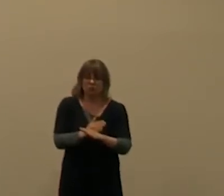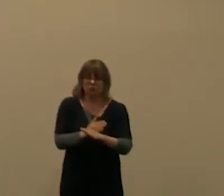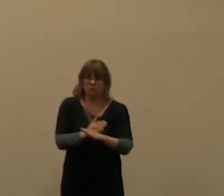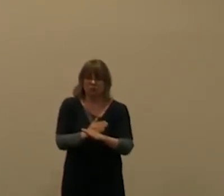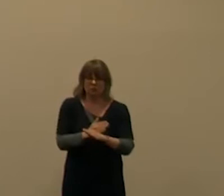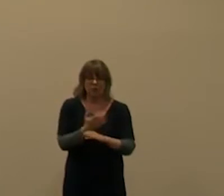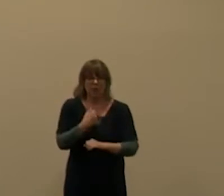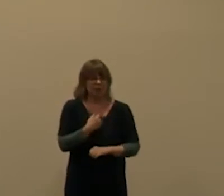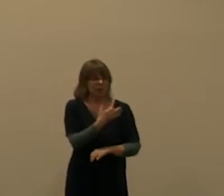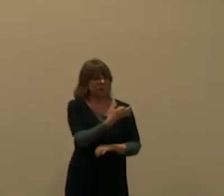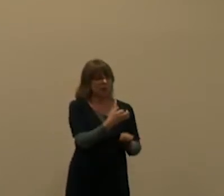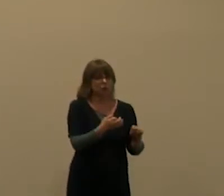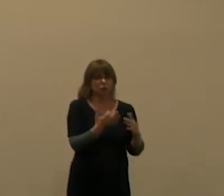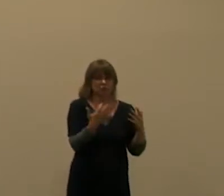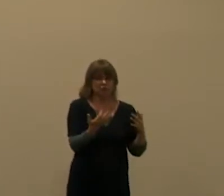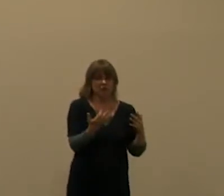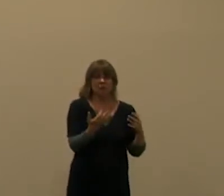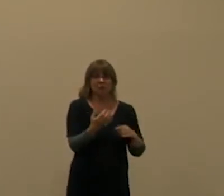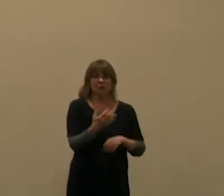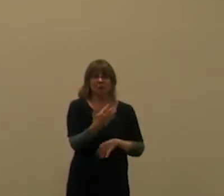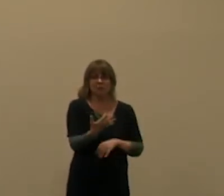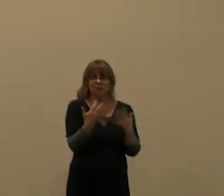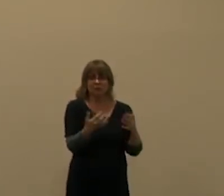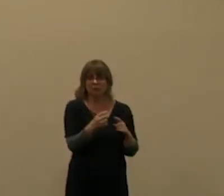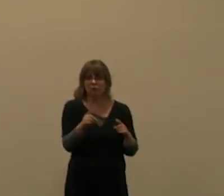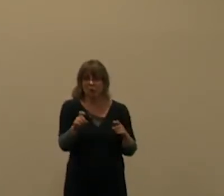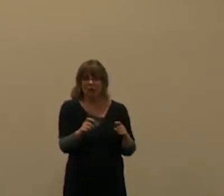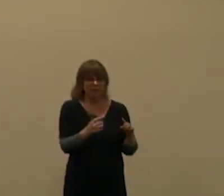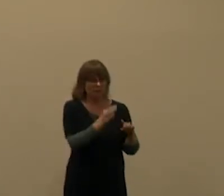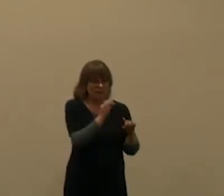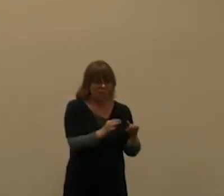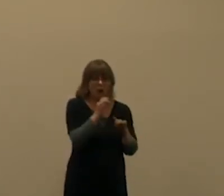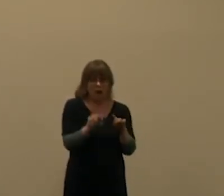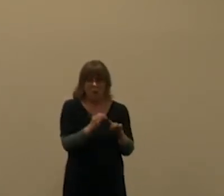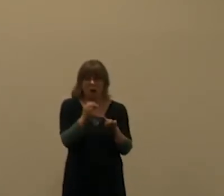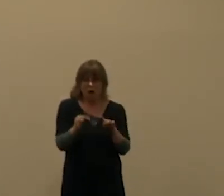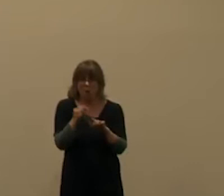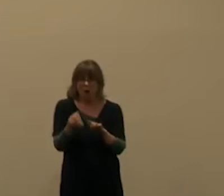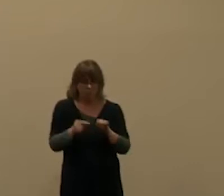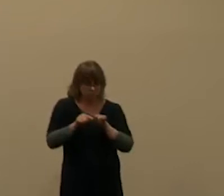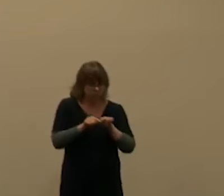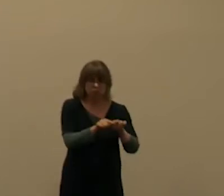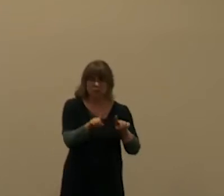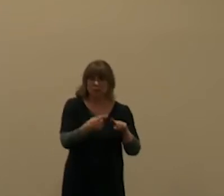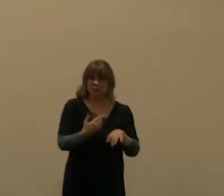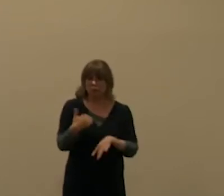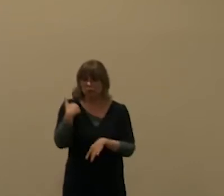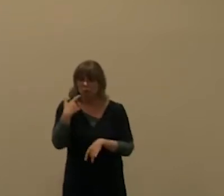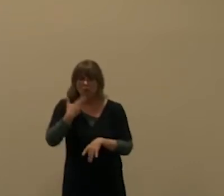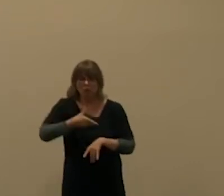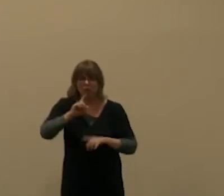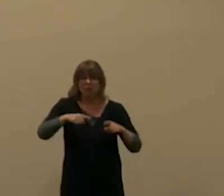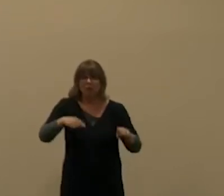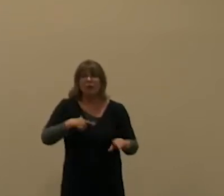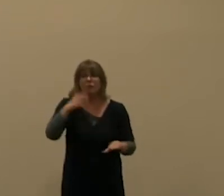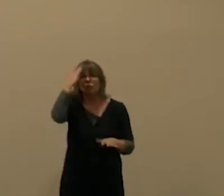to 10, from 10 to 11, from 11 to 12. I don't have time to go to the bathroom. I don't have time to grab a coffee. So if you